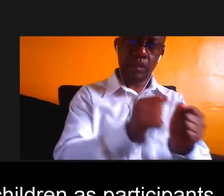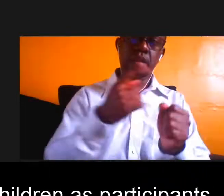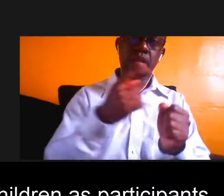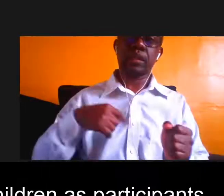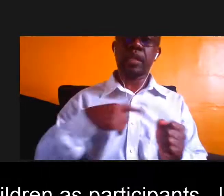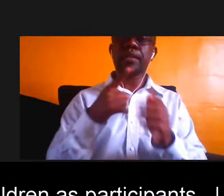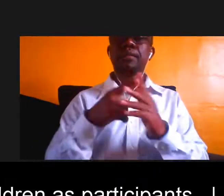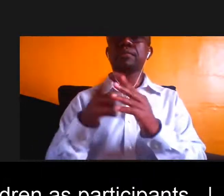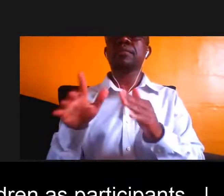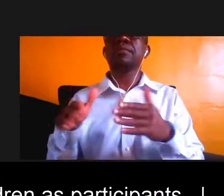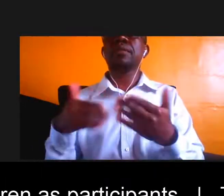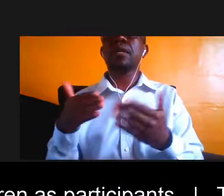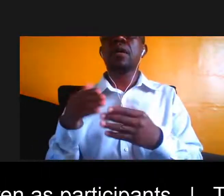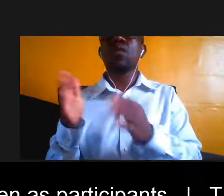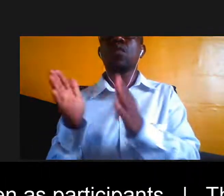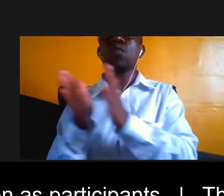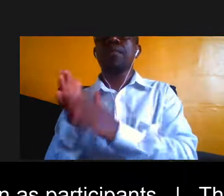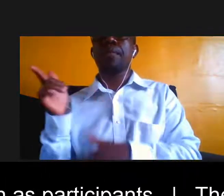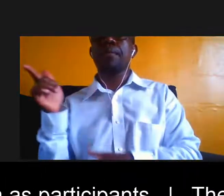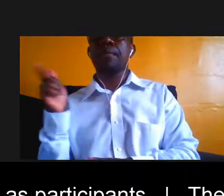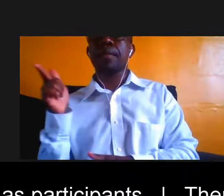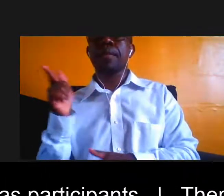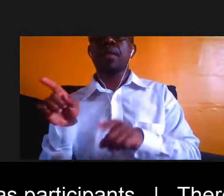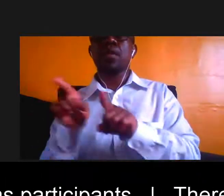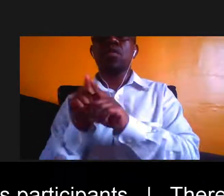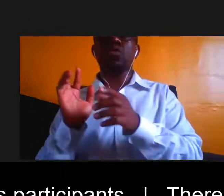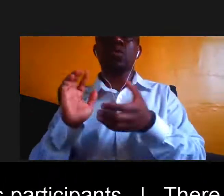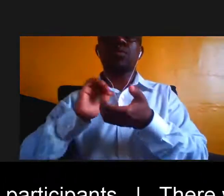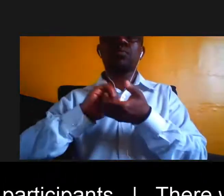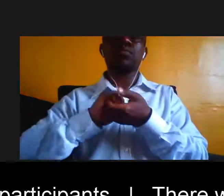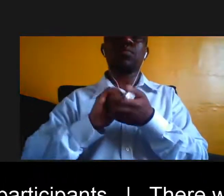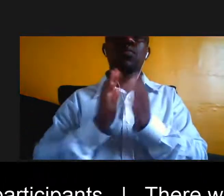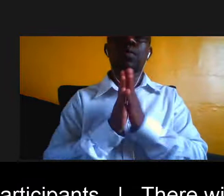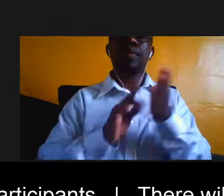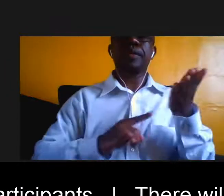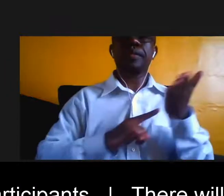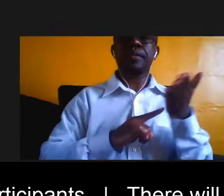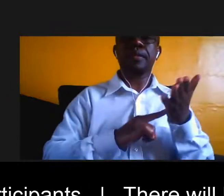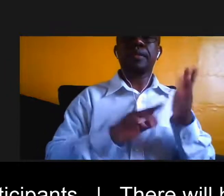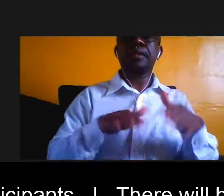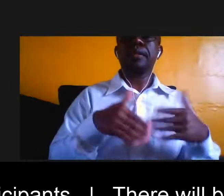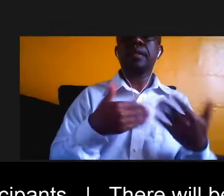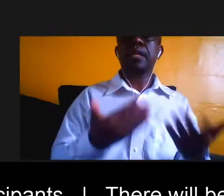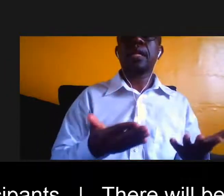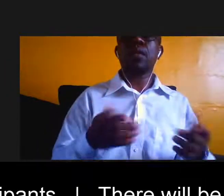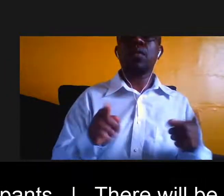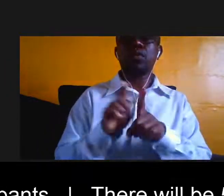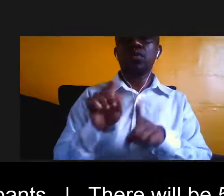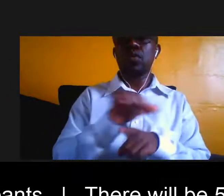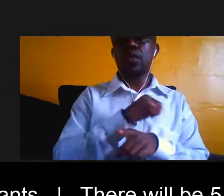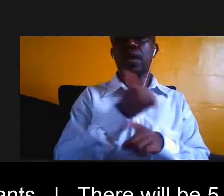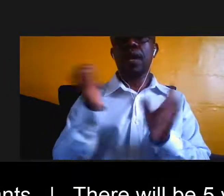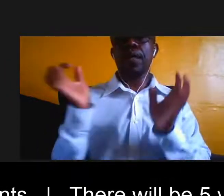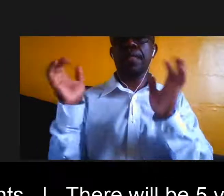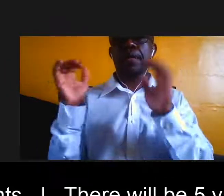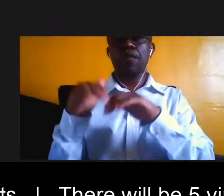and how we're going to engage with the ICT and all other forms of